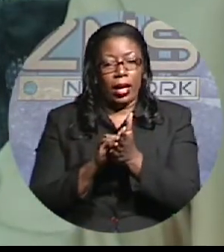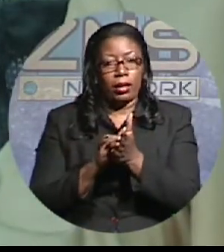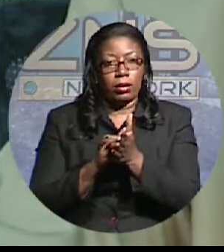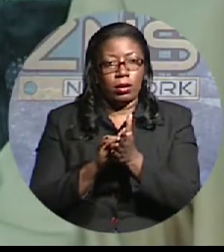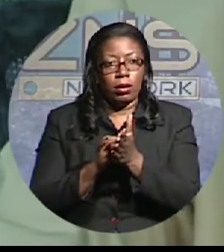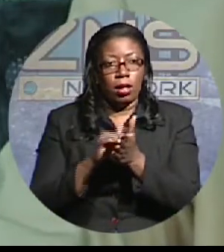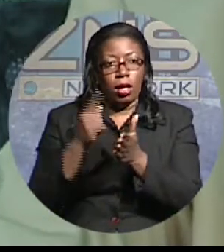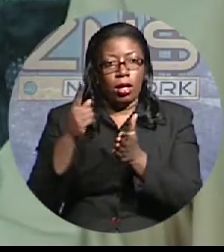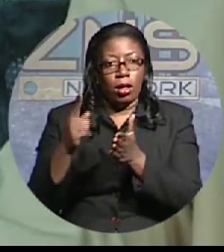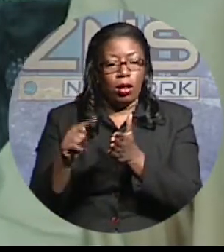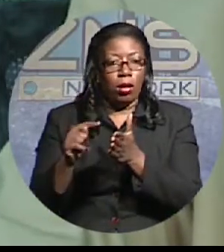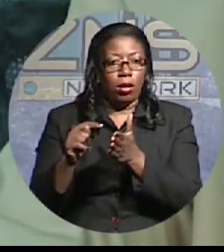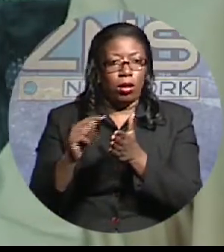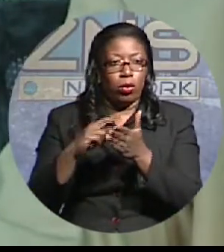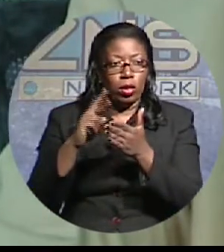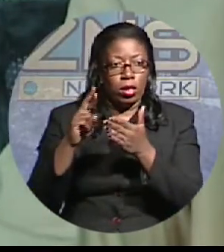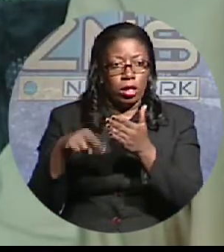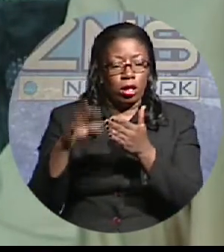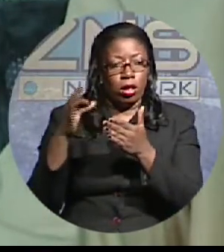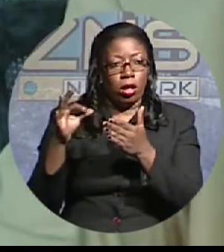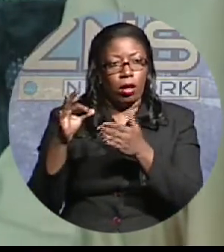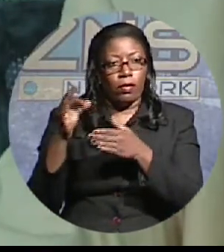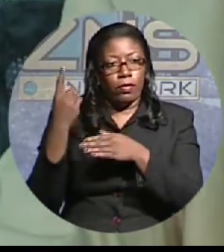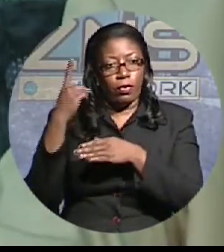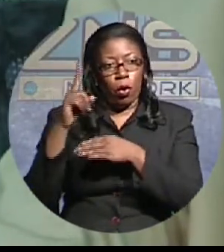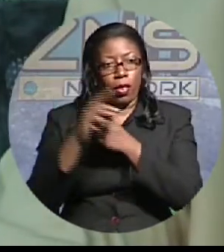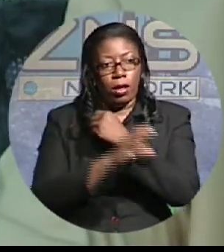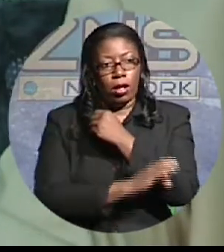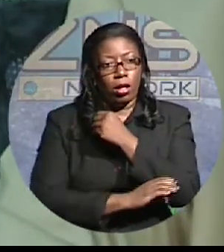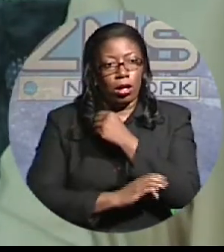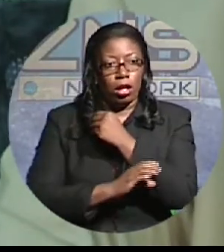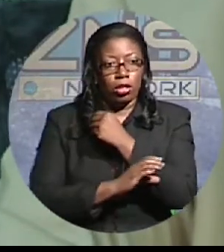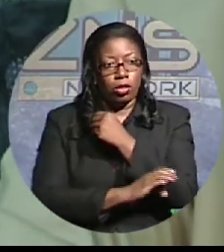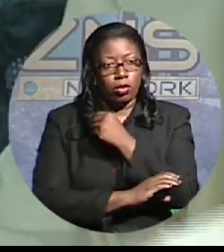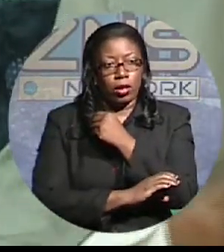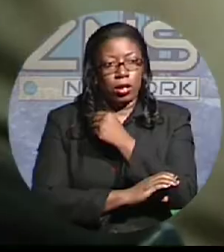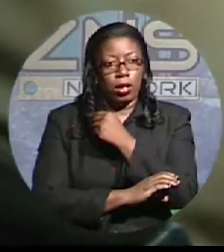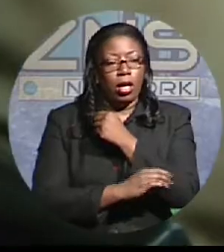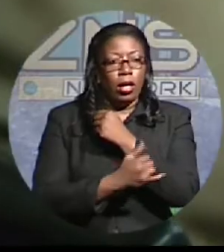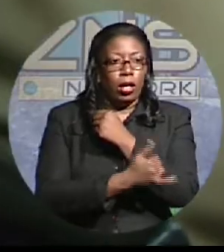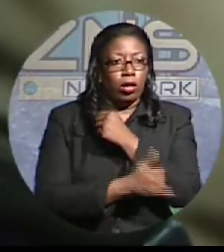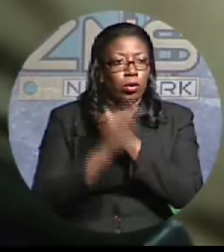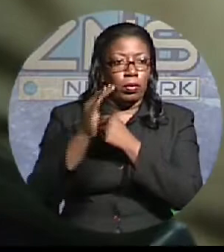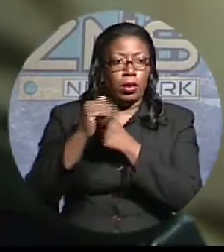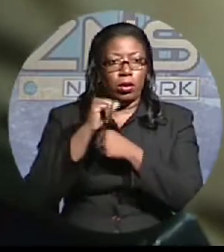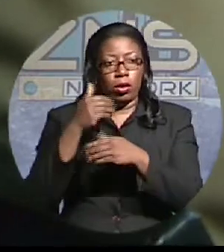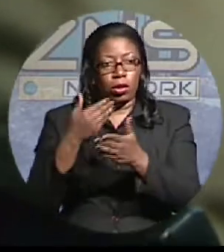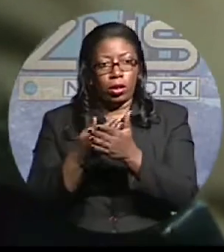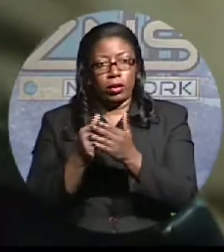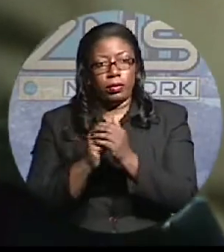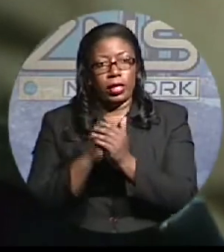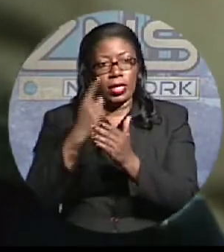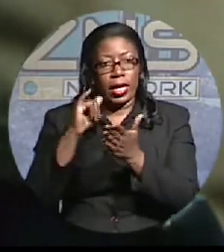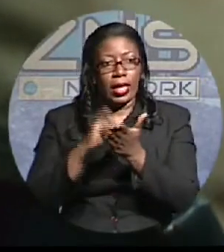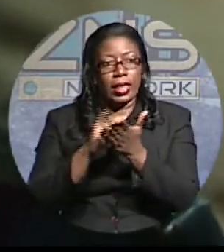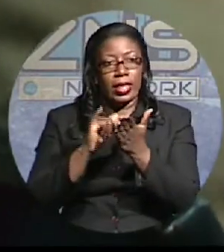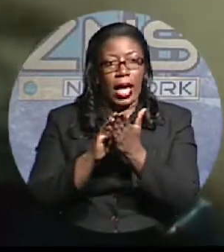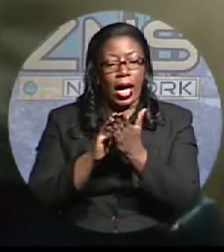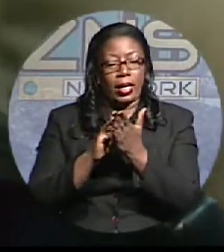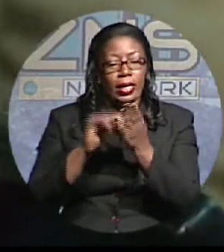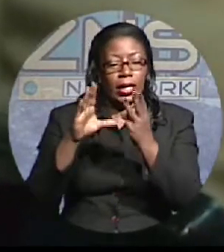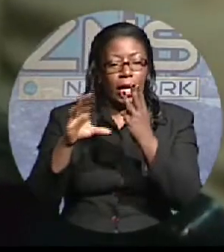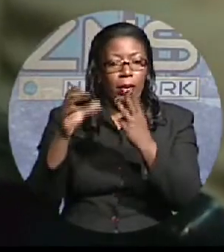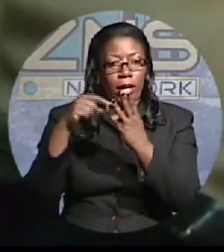consequences for the country would have been truly horrendous. Wilson says Cable and Wireless